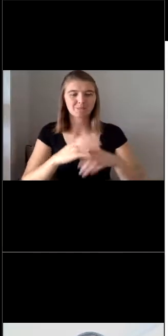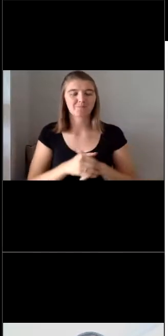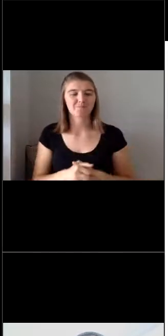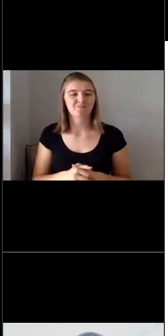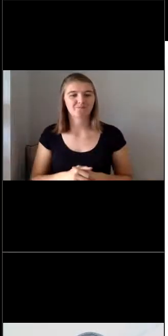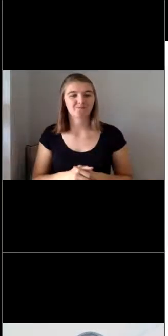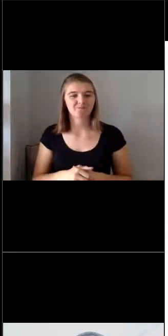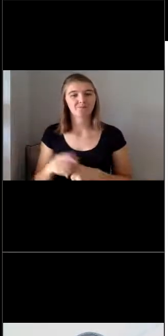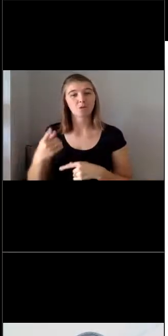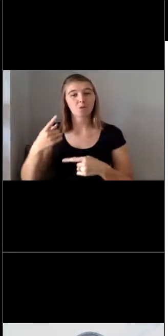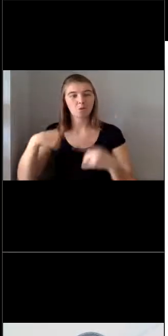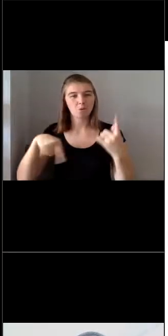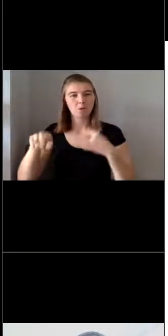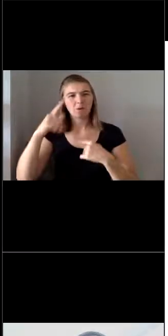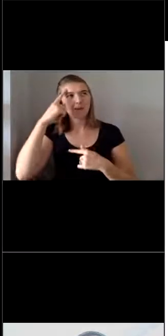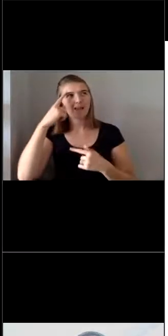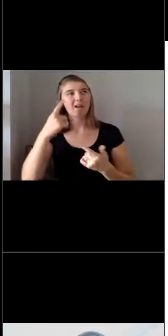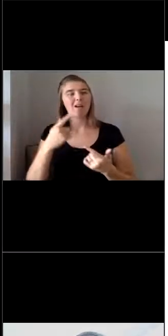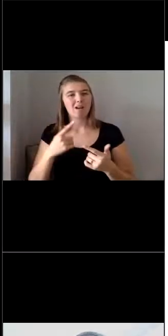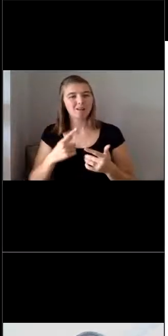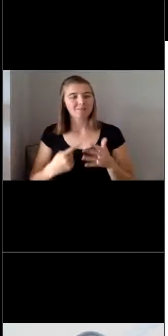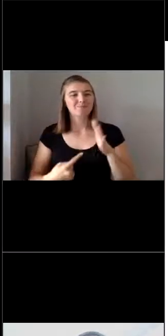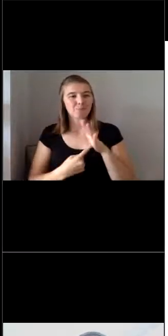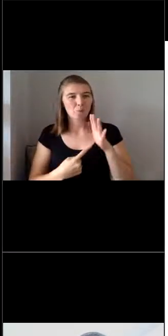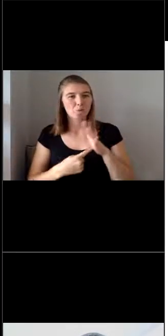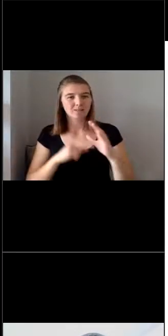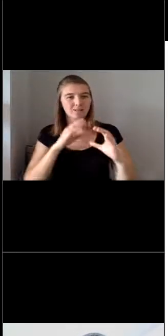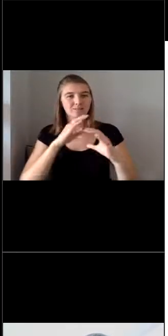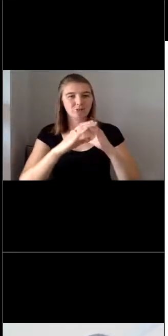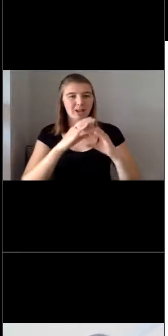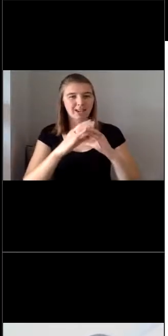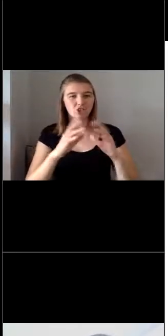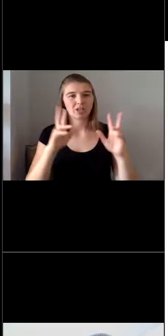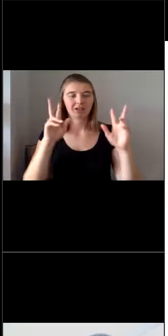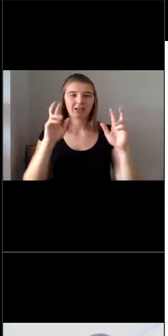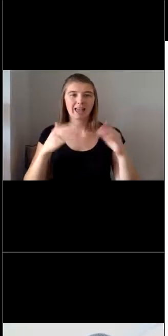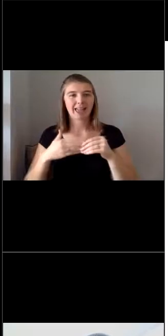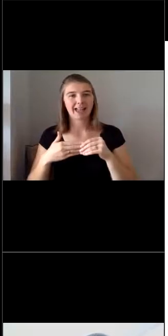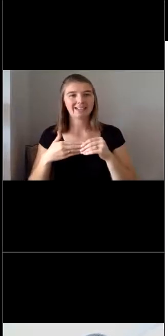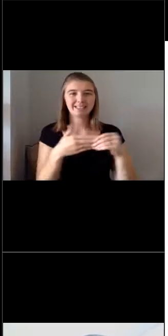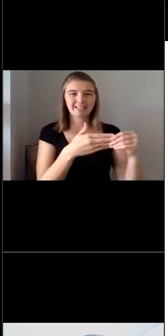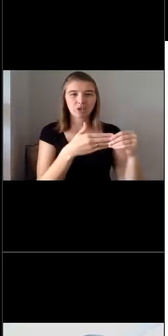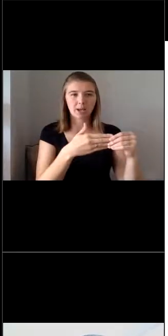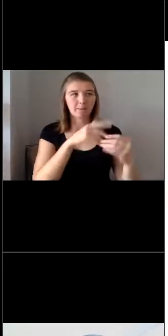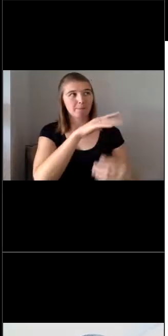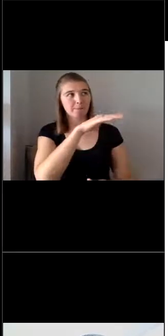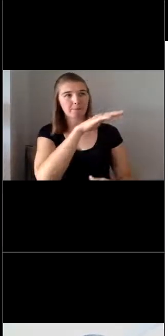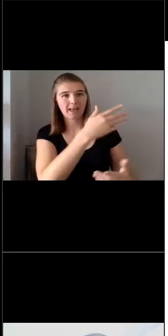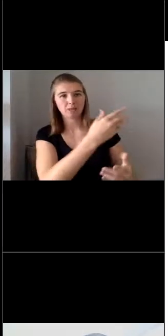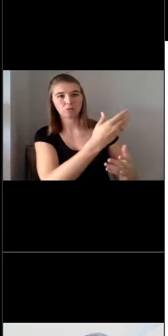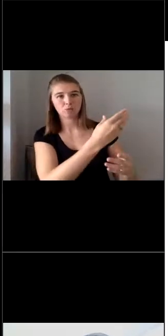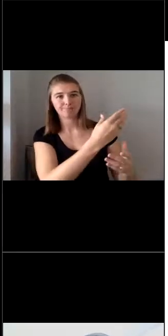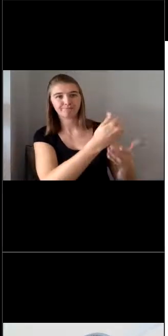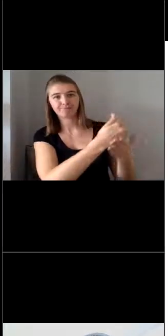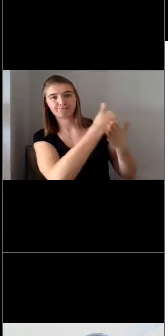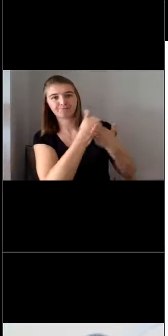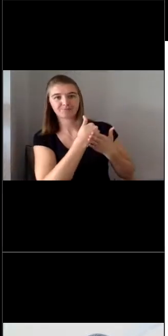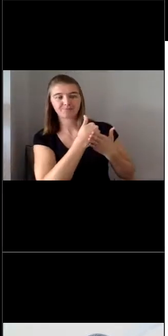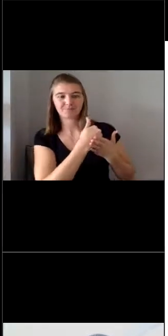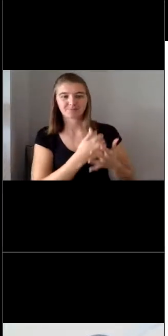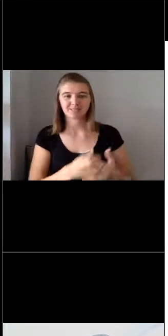for us, what was really key is having that leadership presence. And the reason why I put that in quotes is